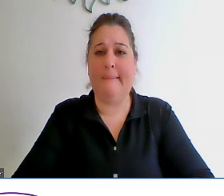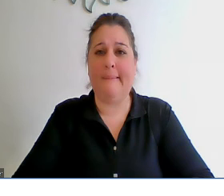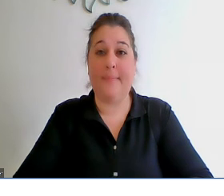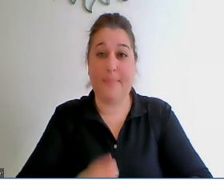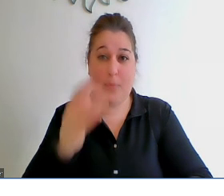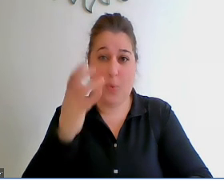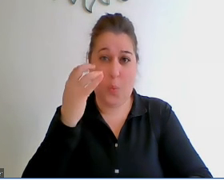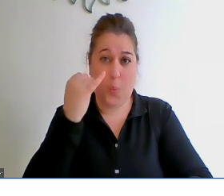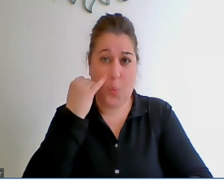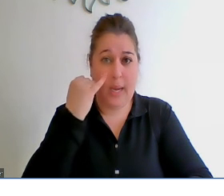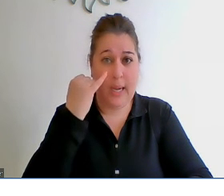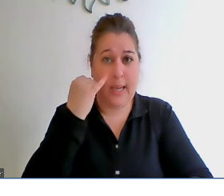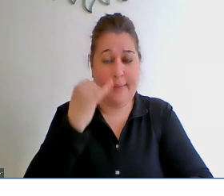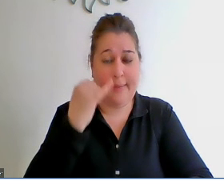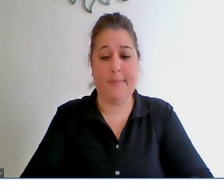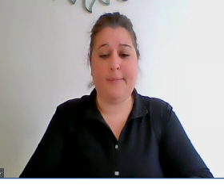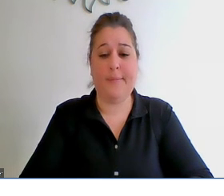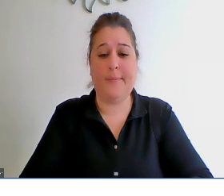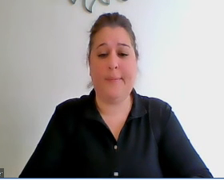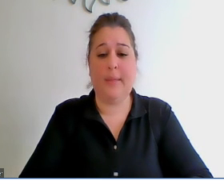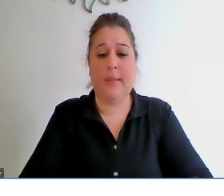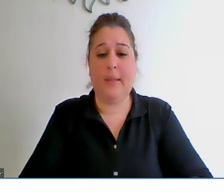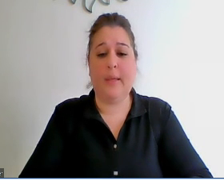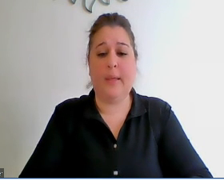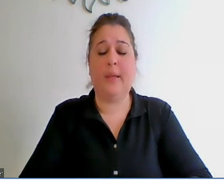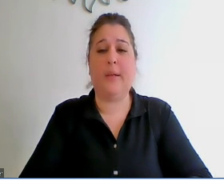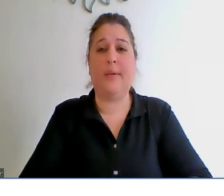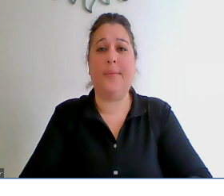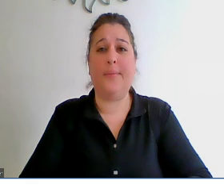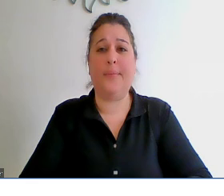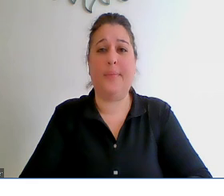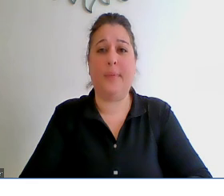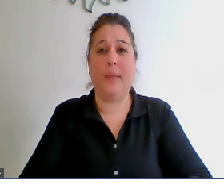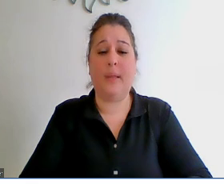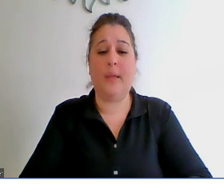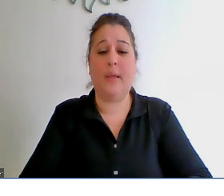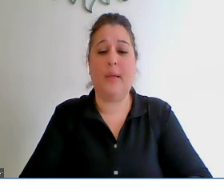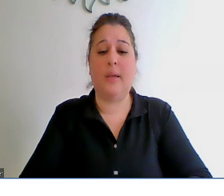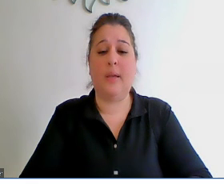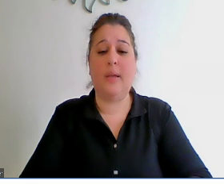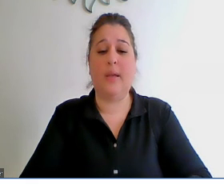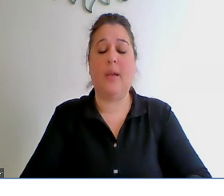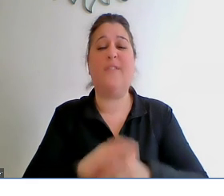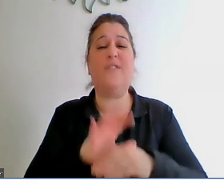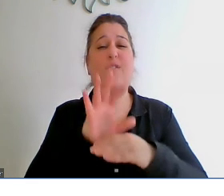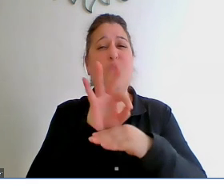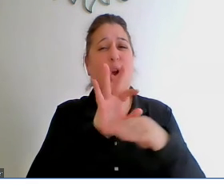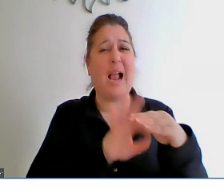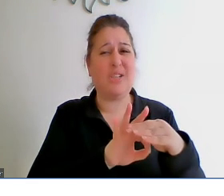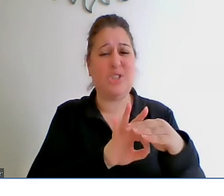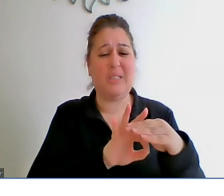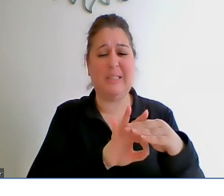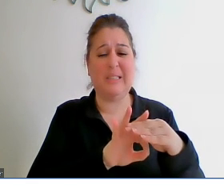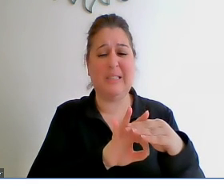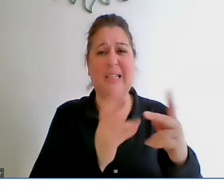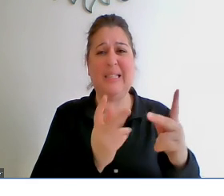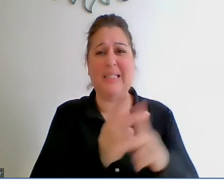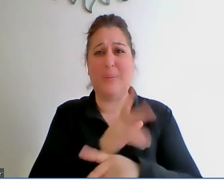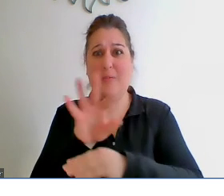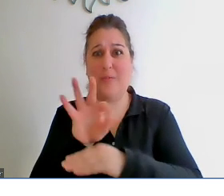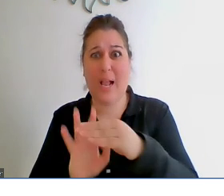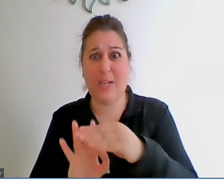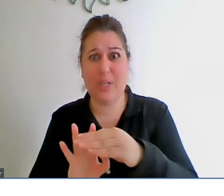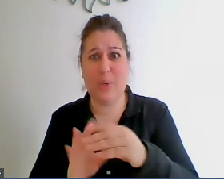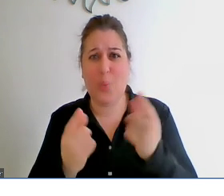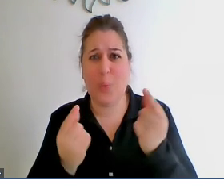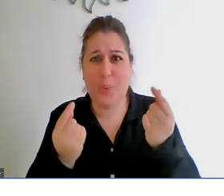for. Okay, so what if I have fractions, and what happens with all these negatives if I'm